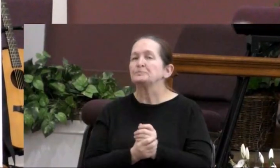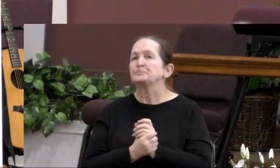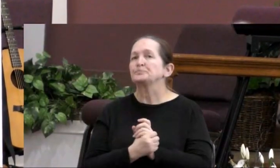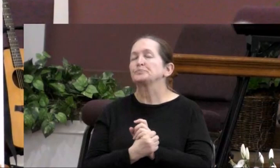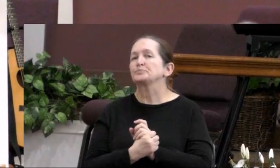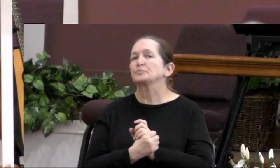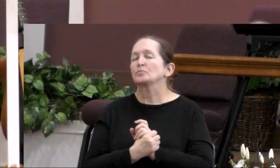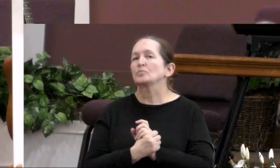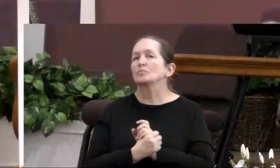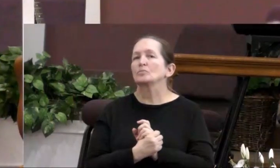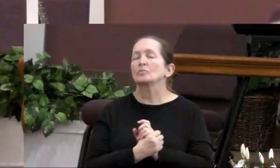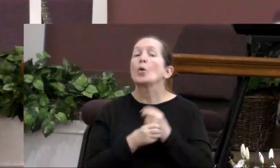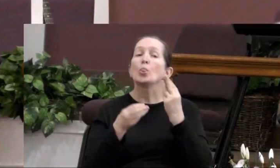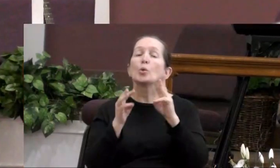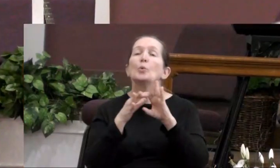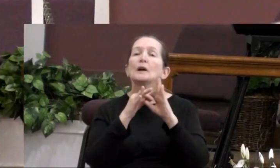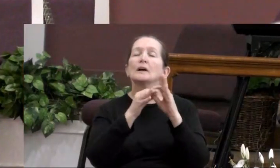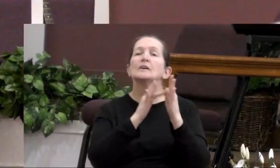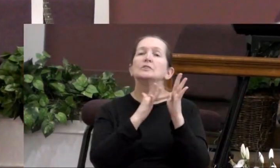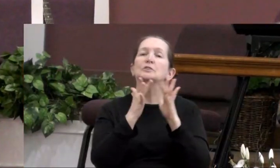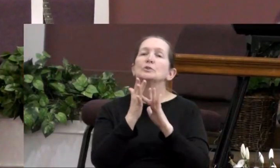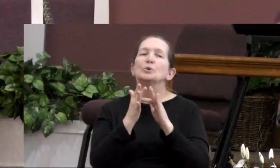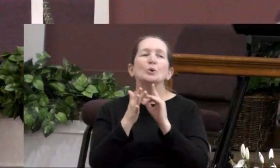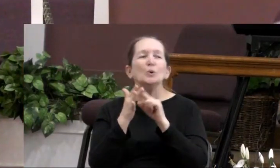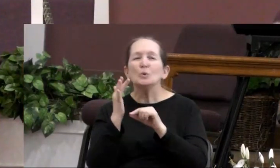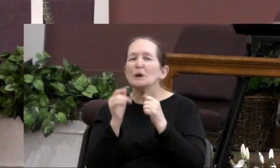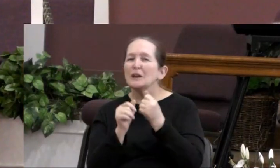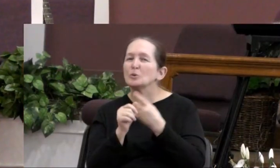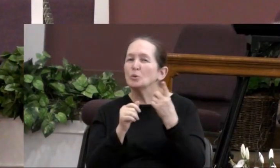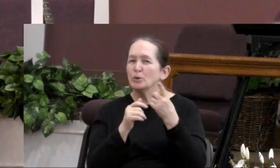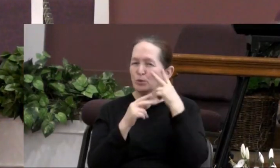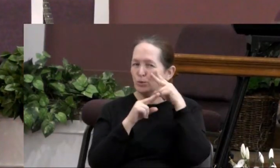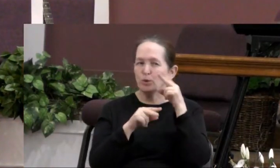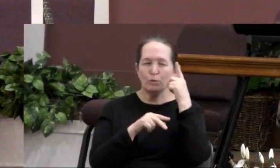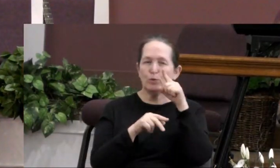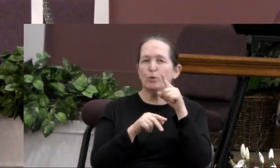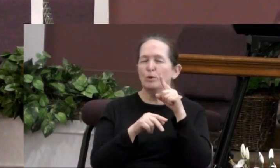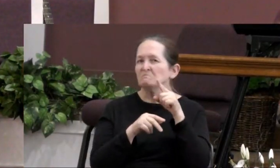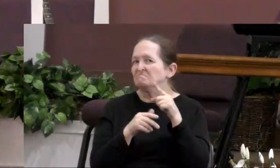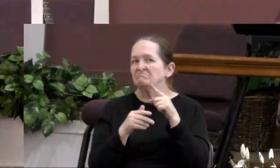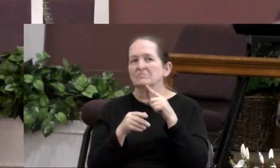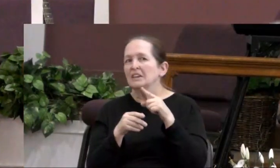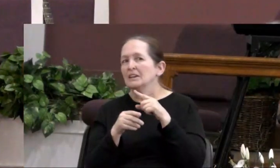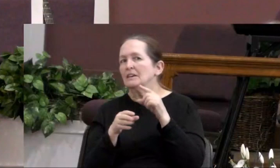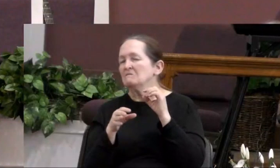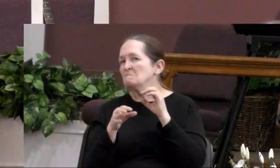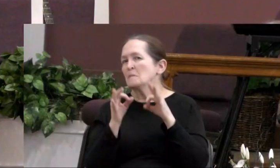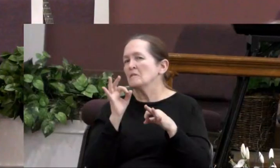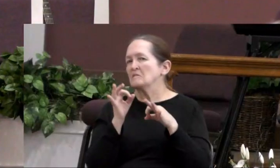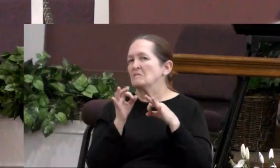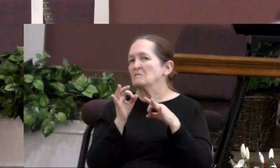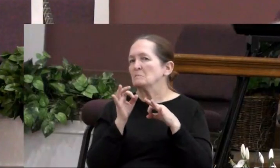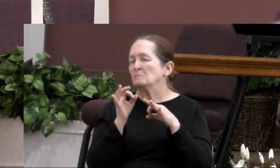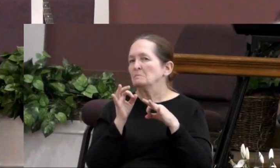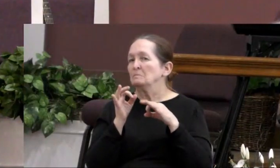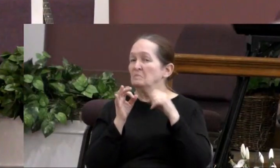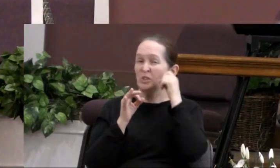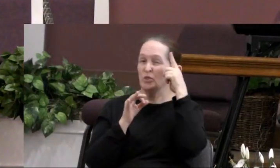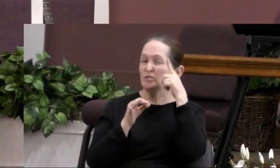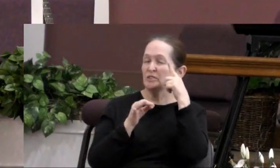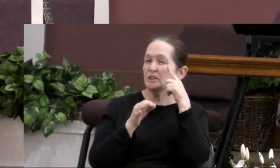You see, the way of Jesus is what everybody's really looking for, whether they realize it or not.